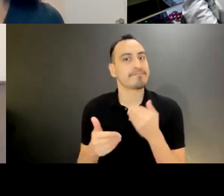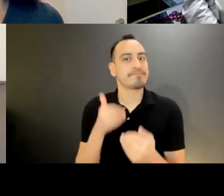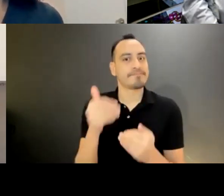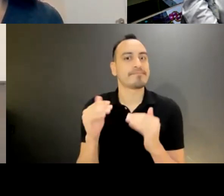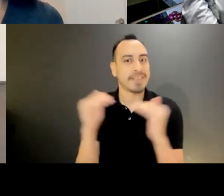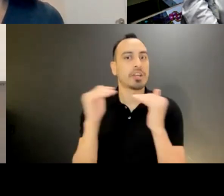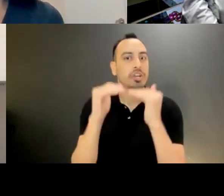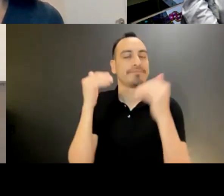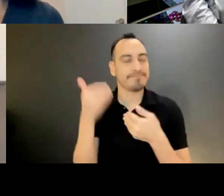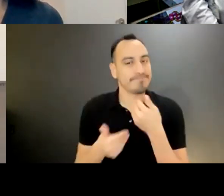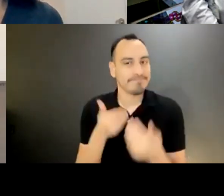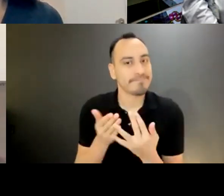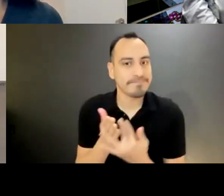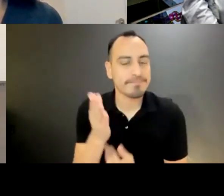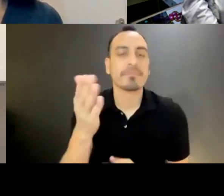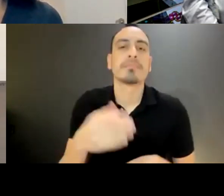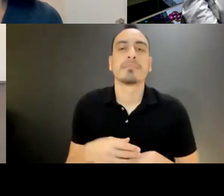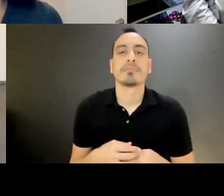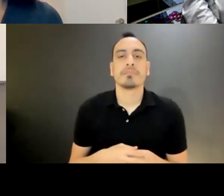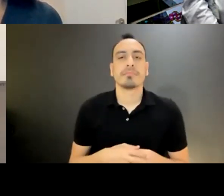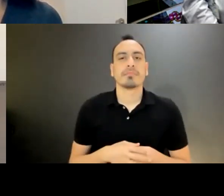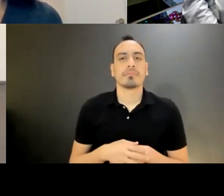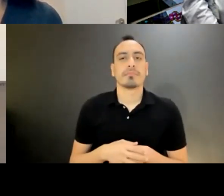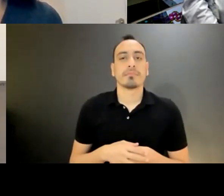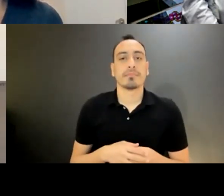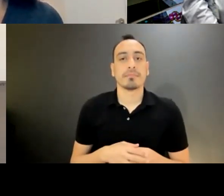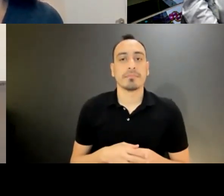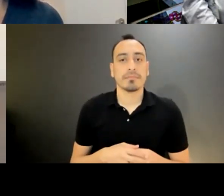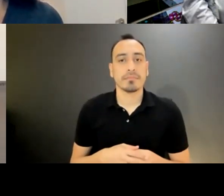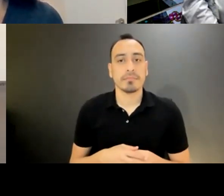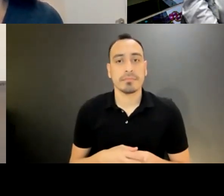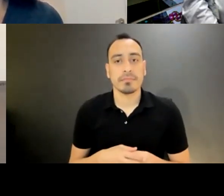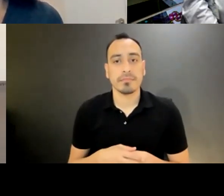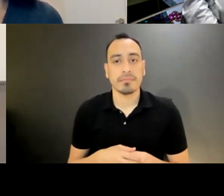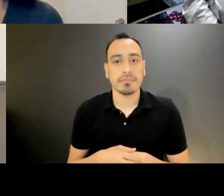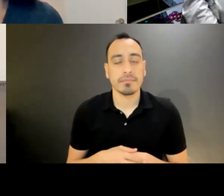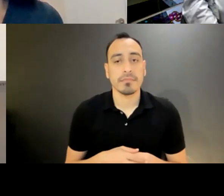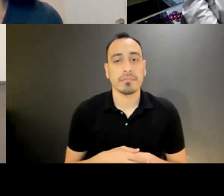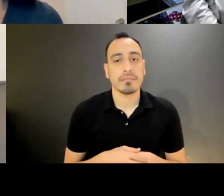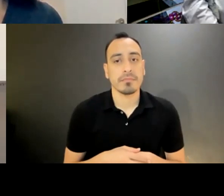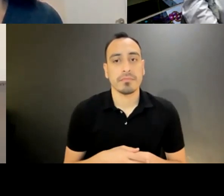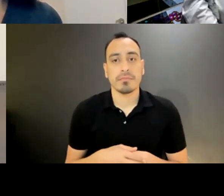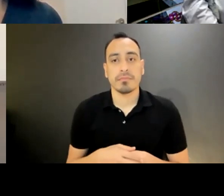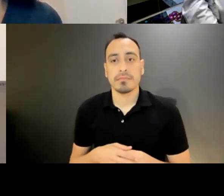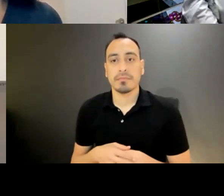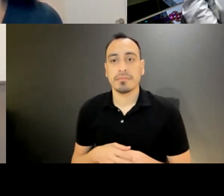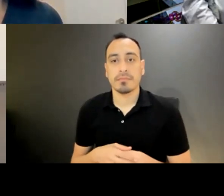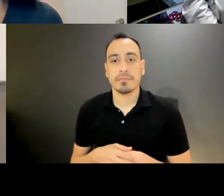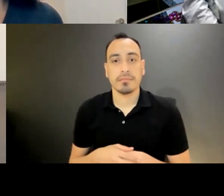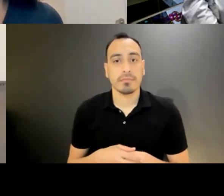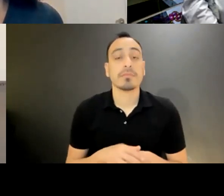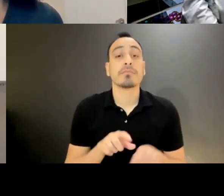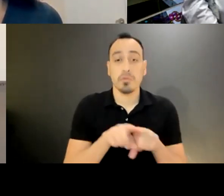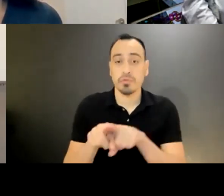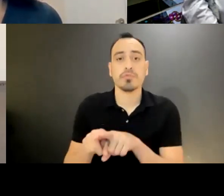And again, also recall that the vaccine started coming in at the end, during the holiday season